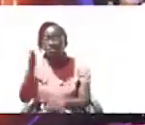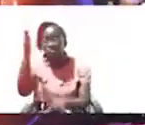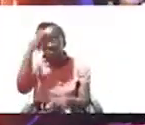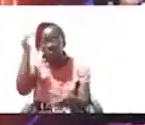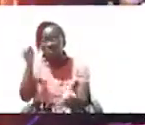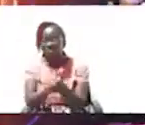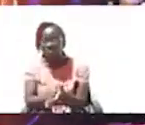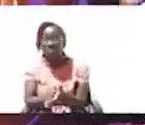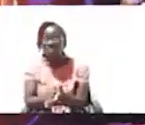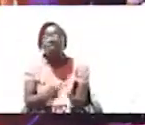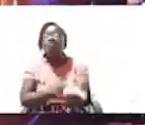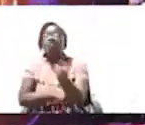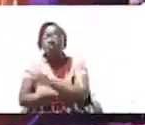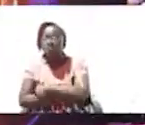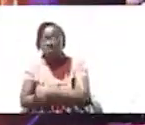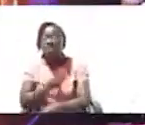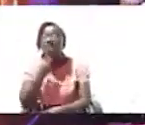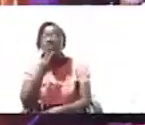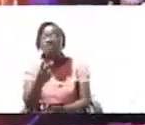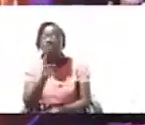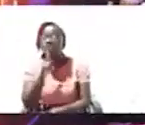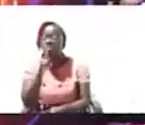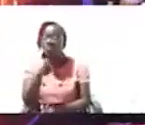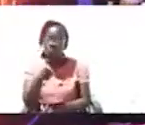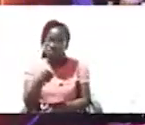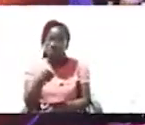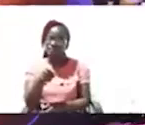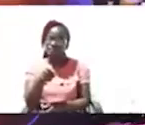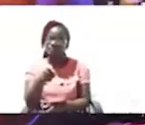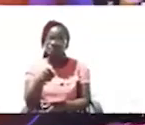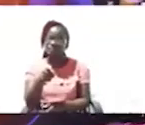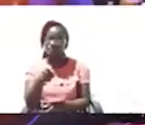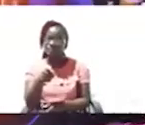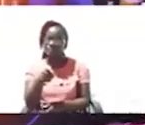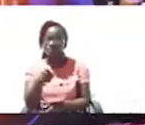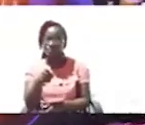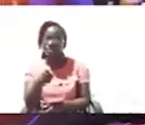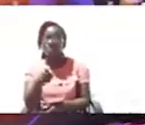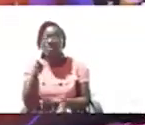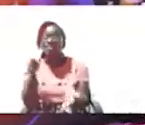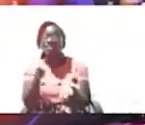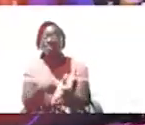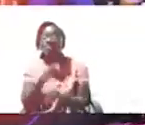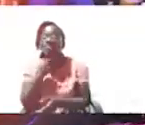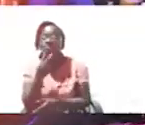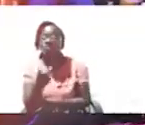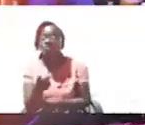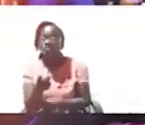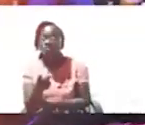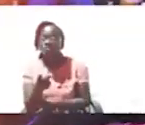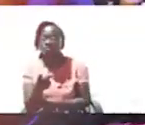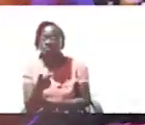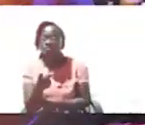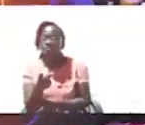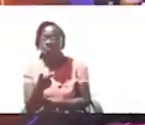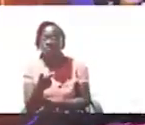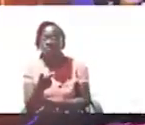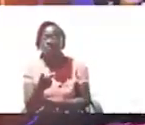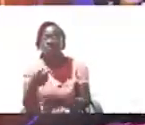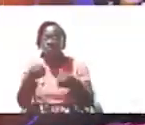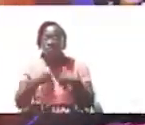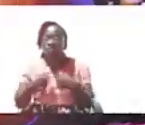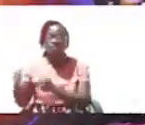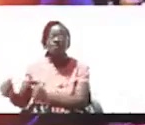is speaking. Tonight a voice is coming. And the voice that is coming,